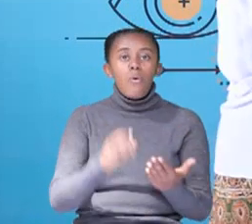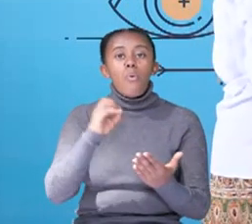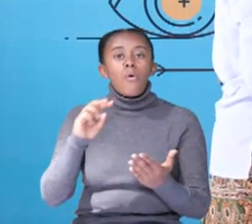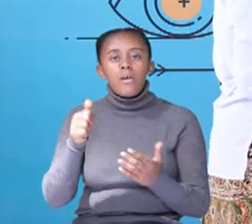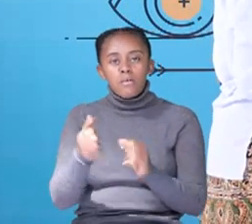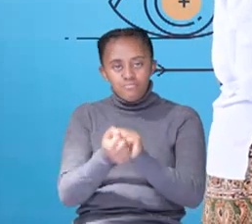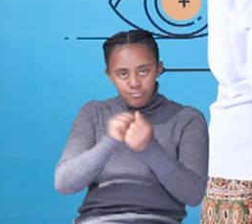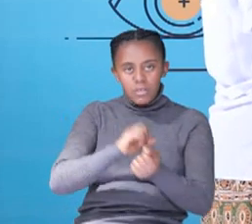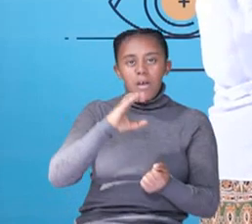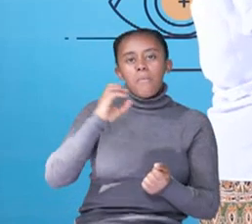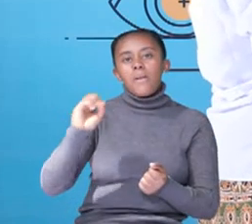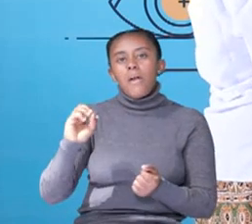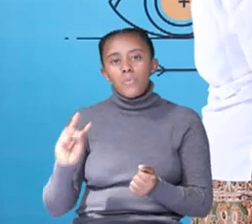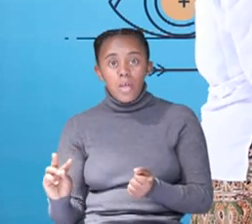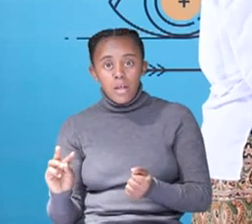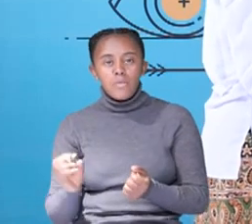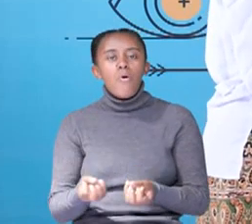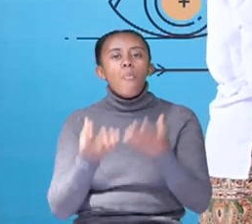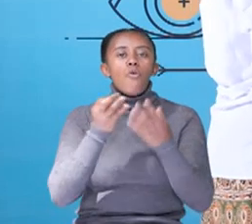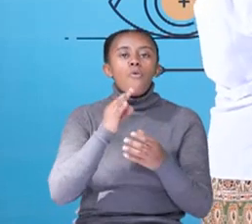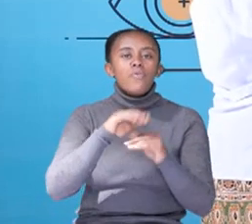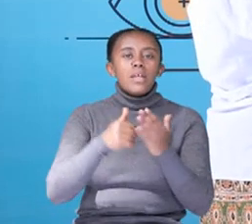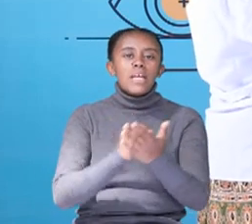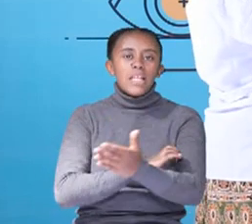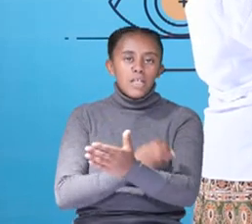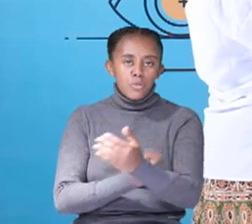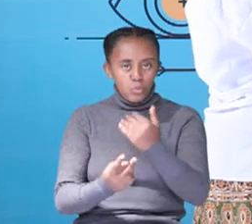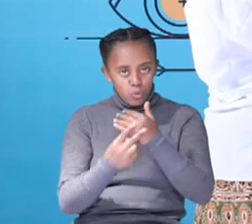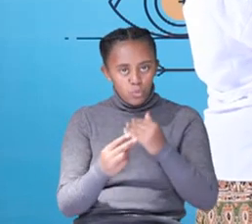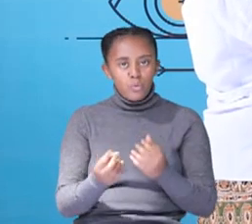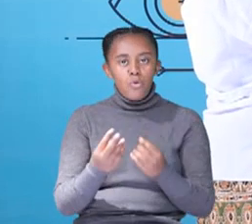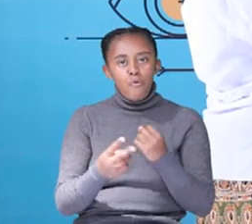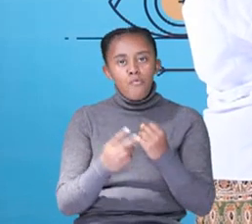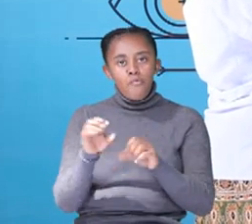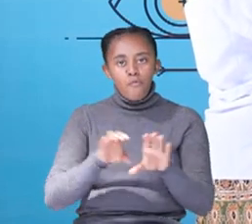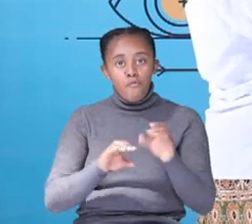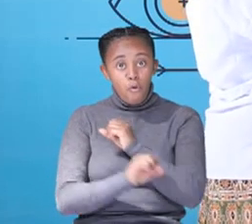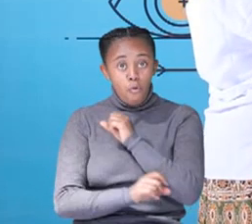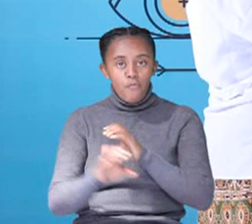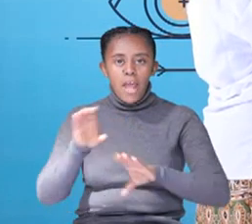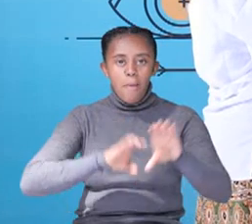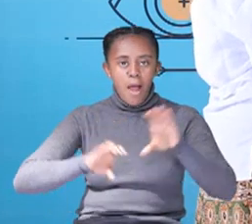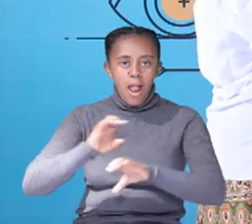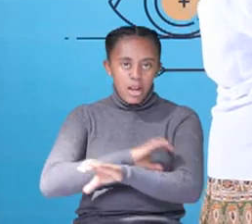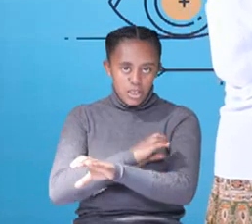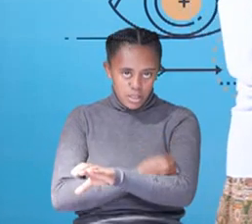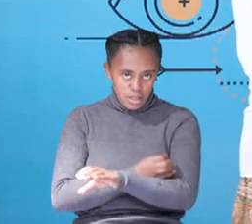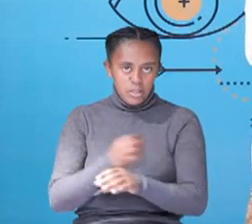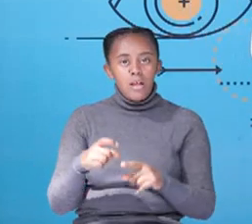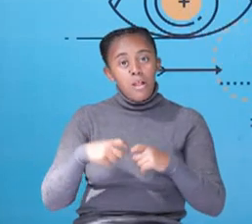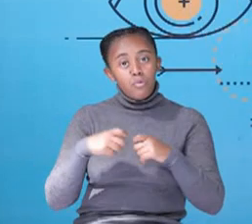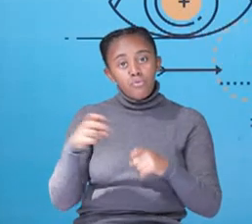break into carbon dioxide, and more of the energy stored in the form of chemical energy. Electron transport